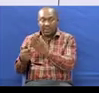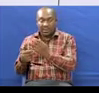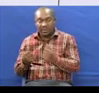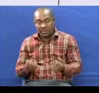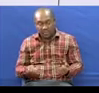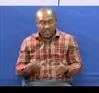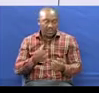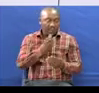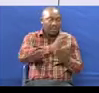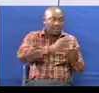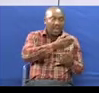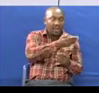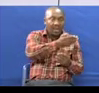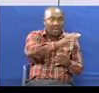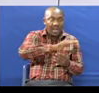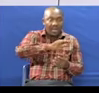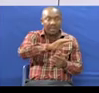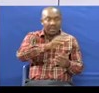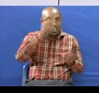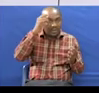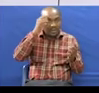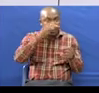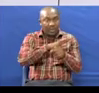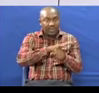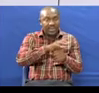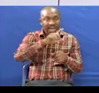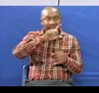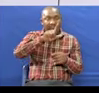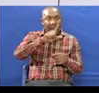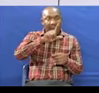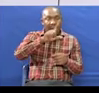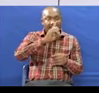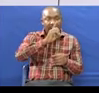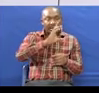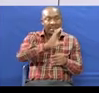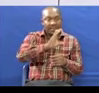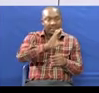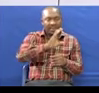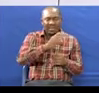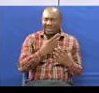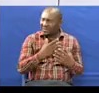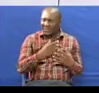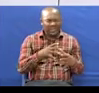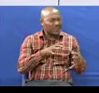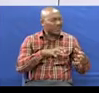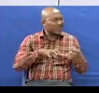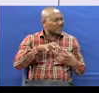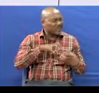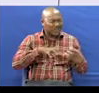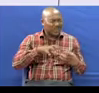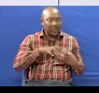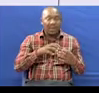and technologies. But in other areas, for example, most of the LDCs, still most of their countries, they